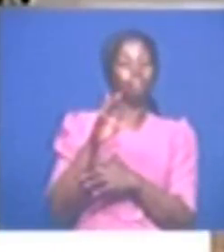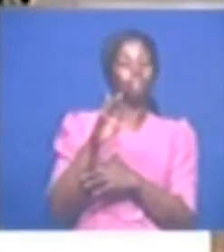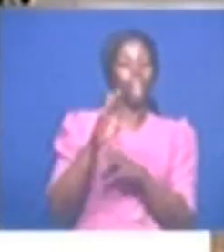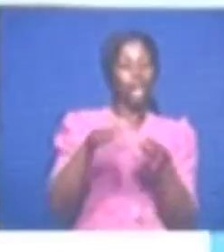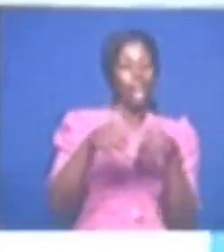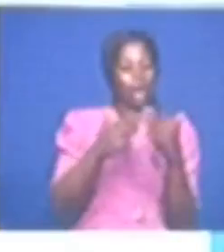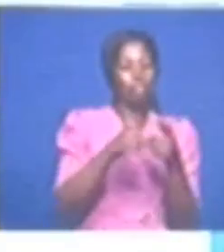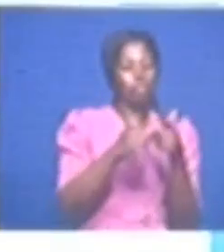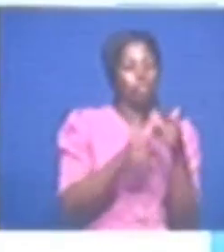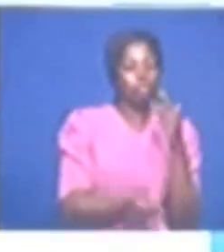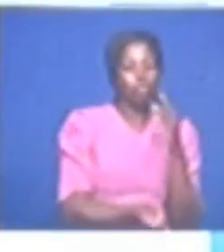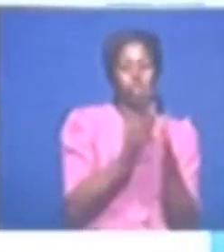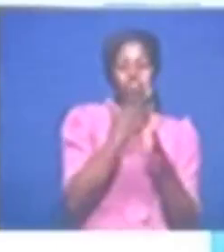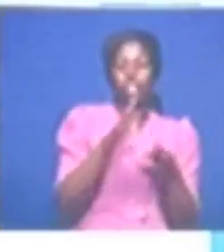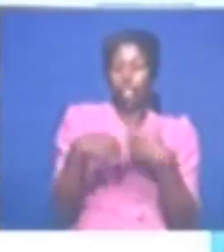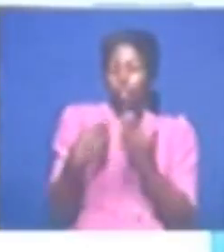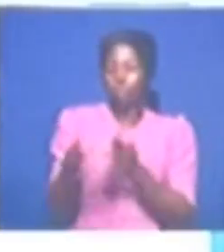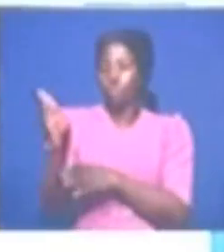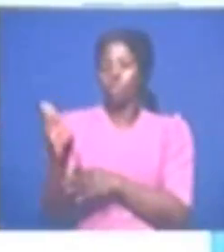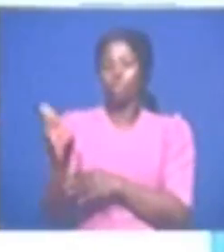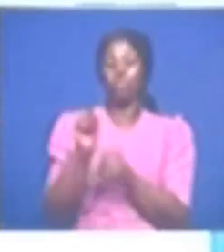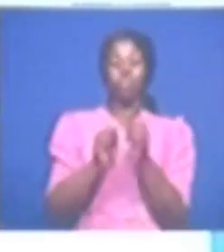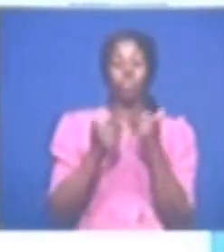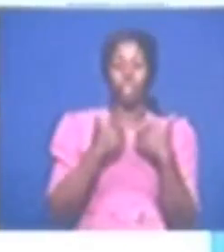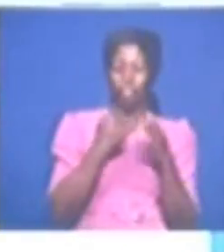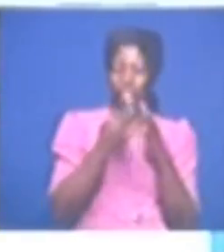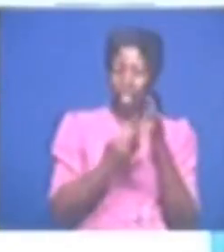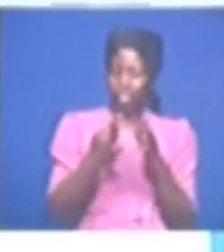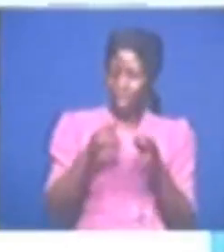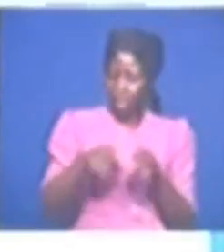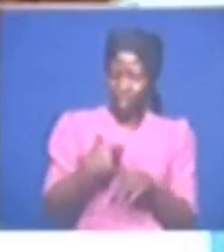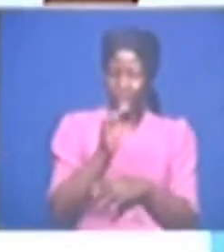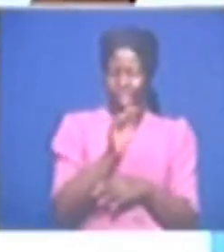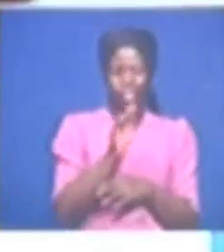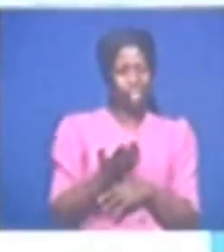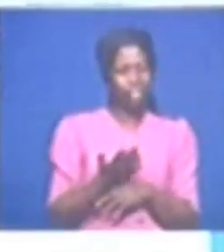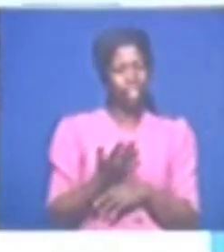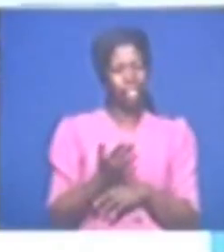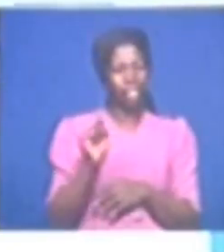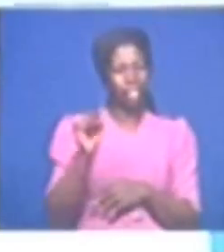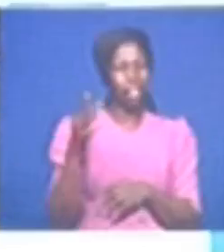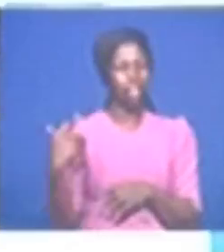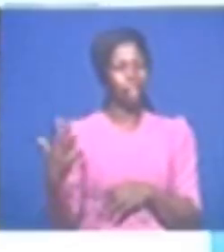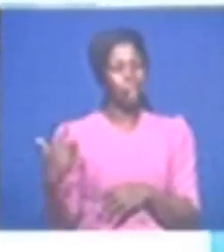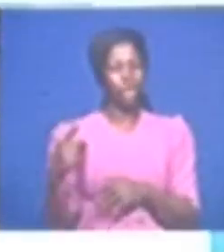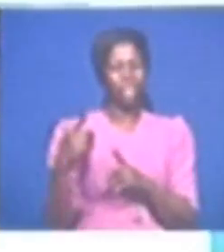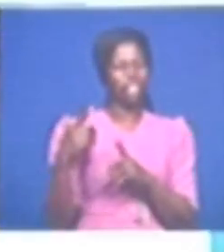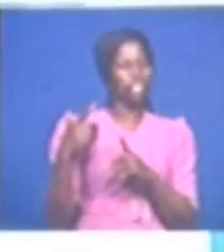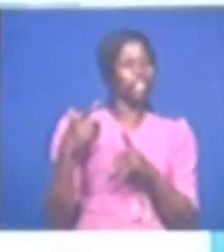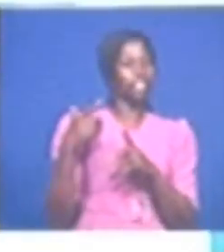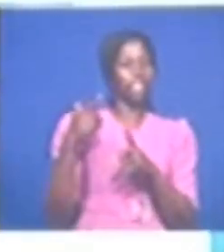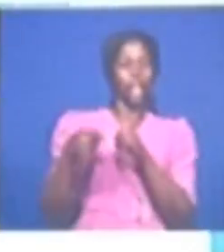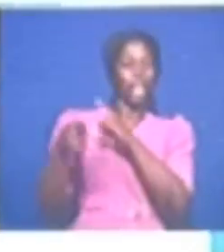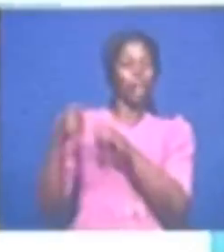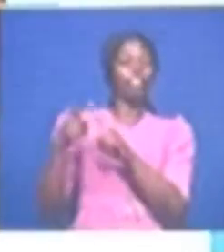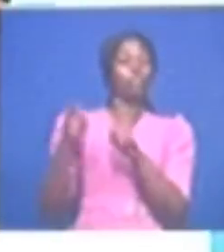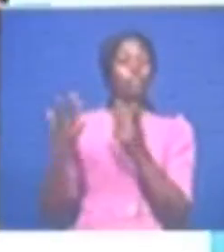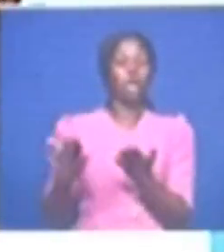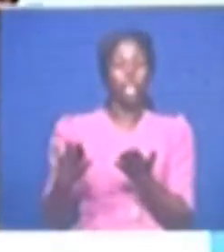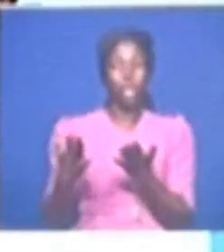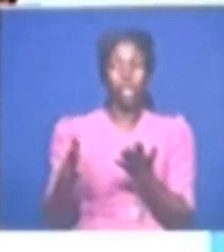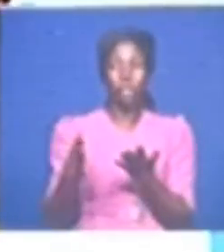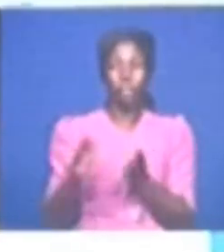consumption, which we have. If I ask you, what is the source of those plastics? And the bigger